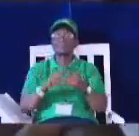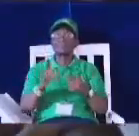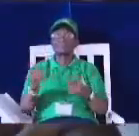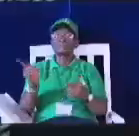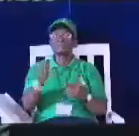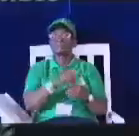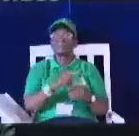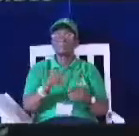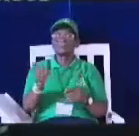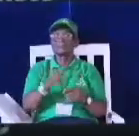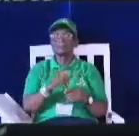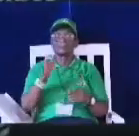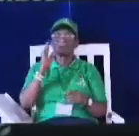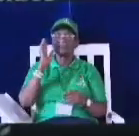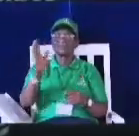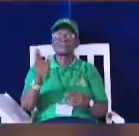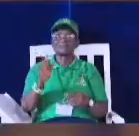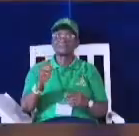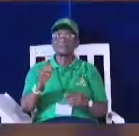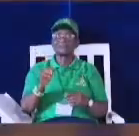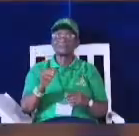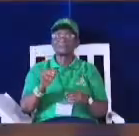You will recover.